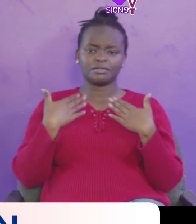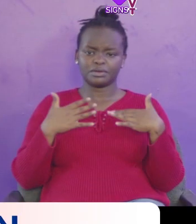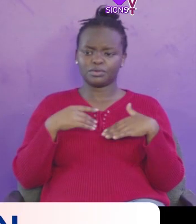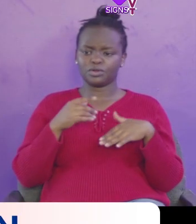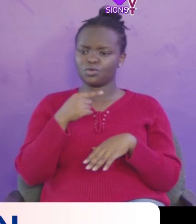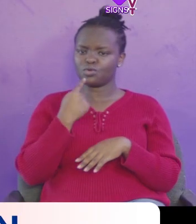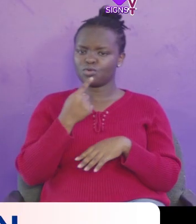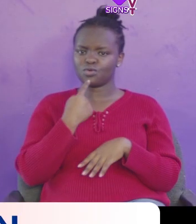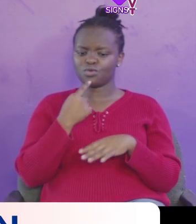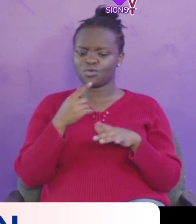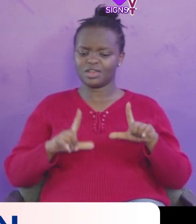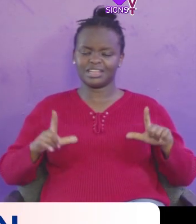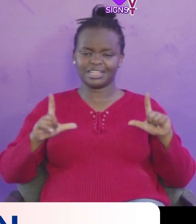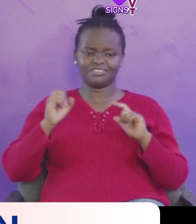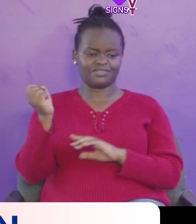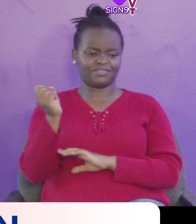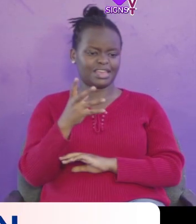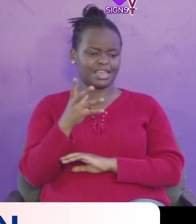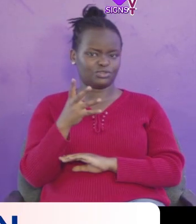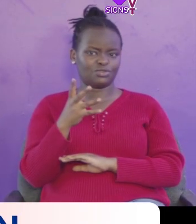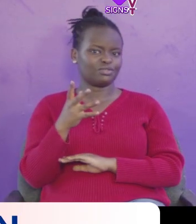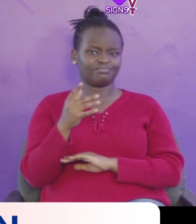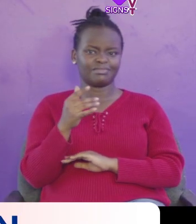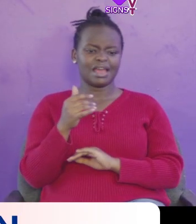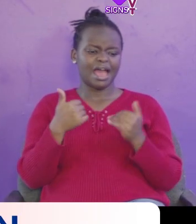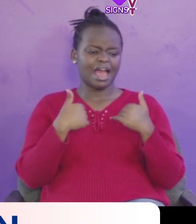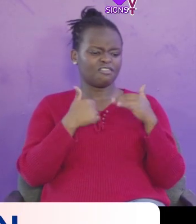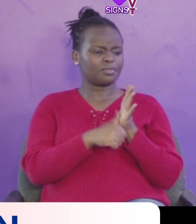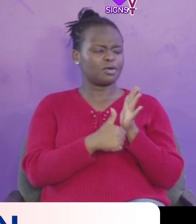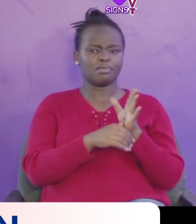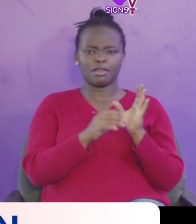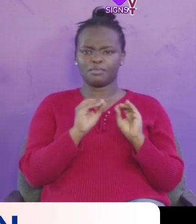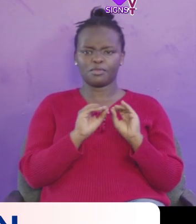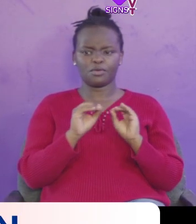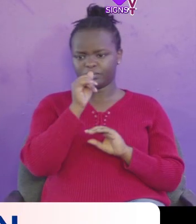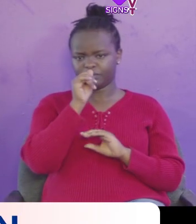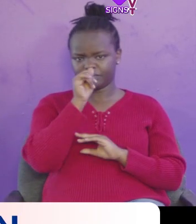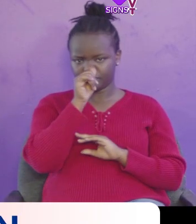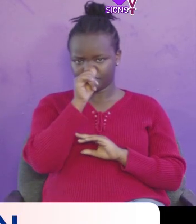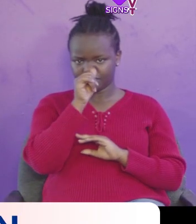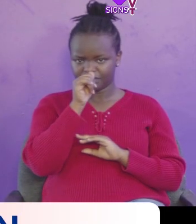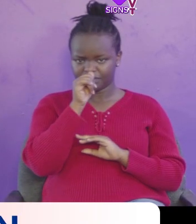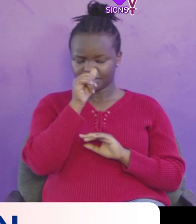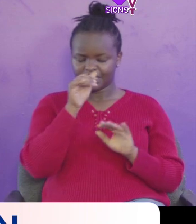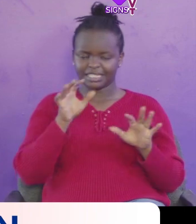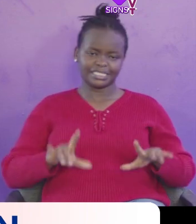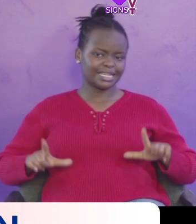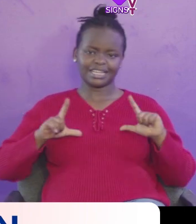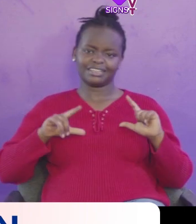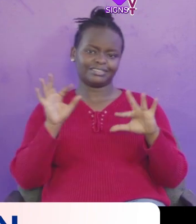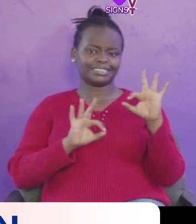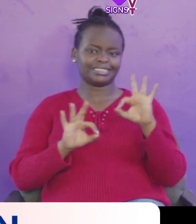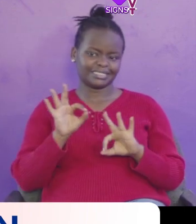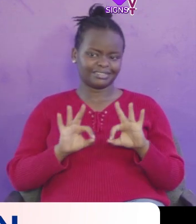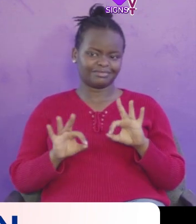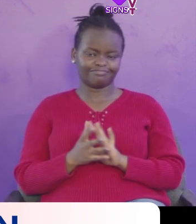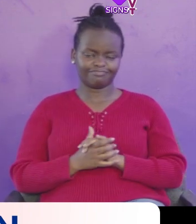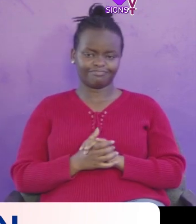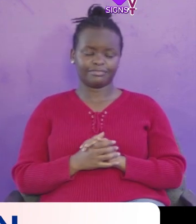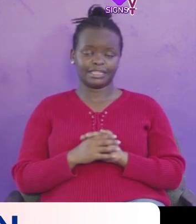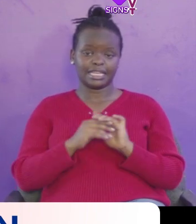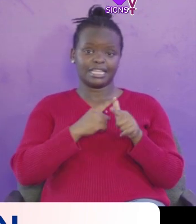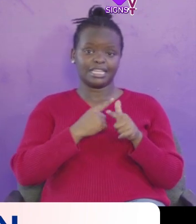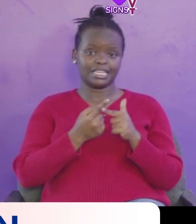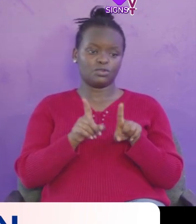si ati wanakuanga na shida. Ni vile ile lifestyle imewafanya wakuwe genuine. Alafu pia